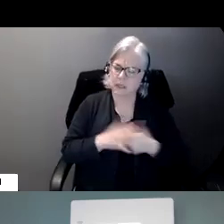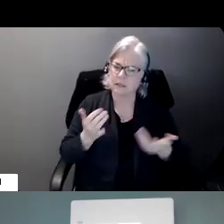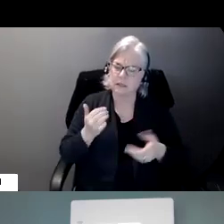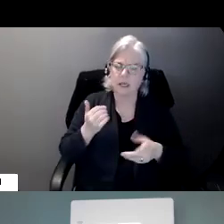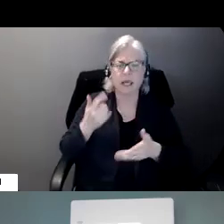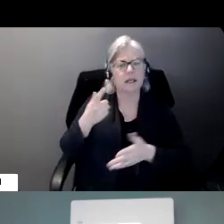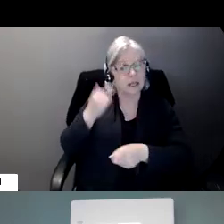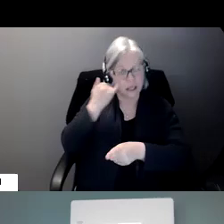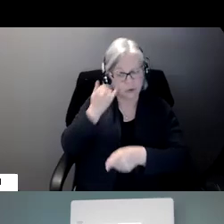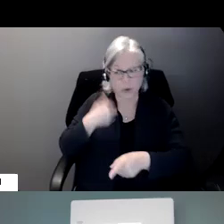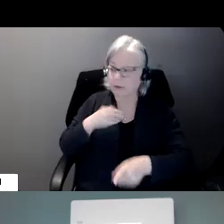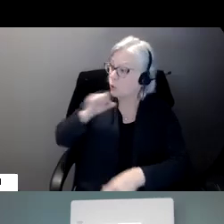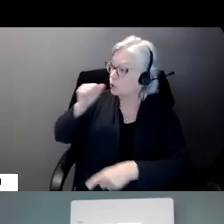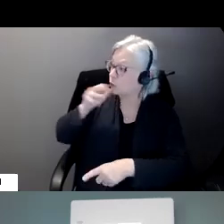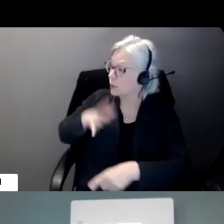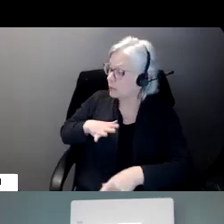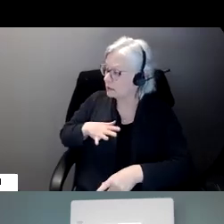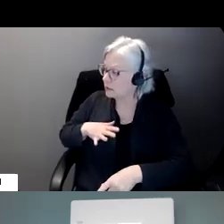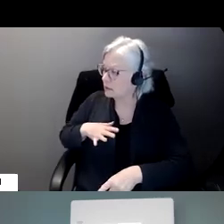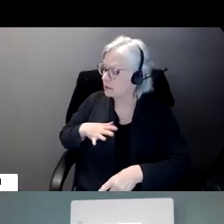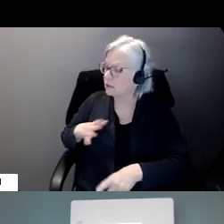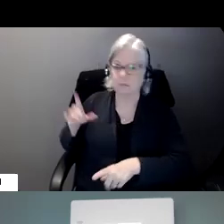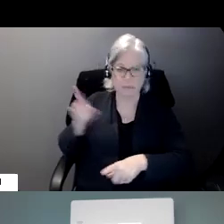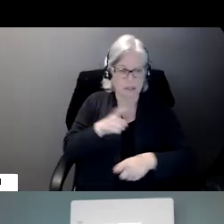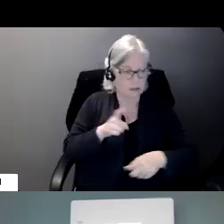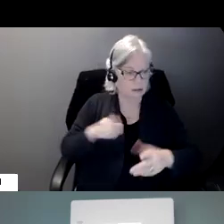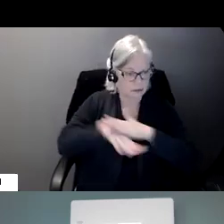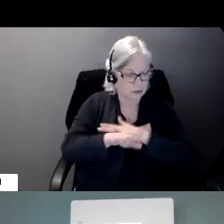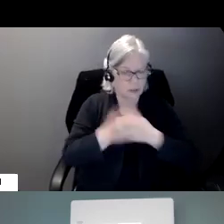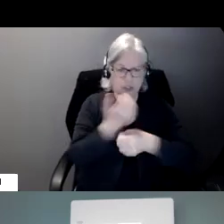older women who are residing in our shelter.